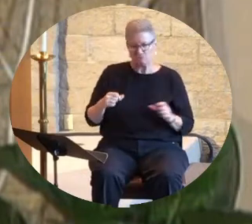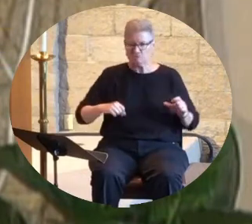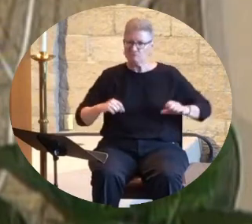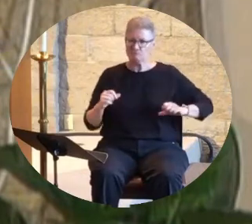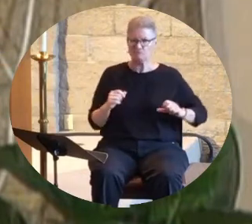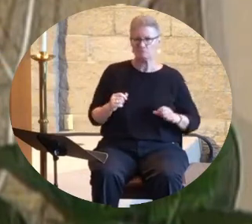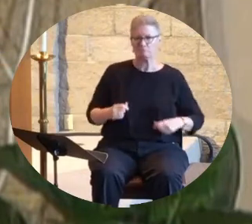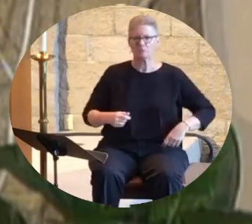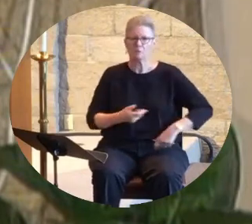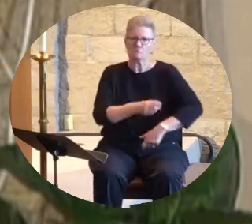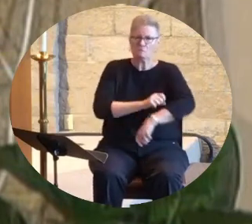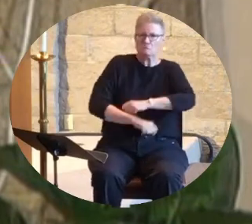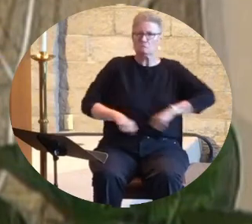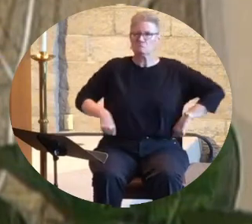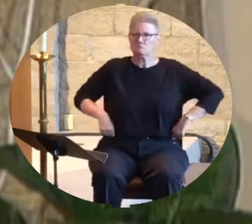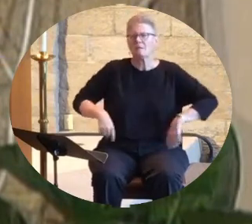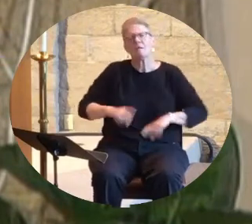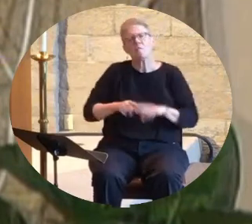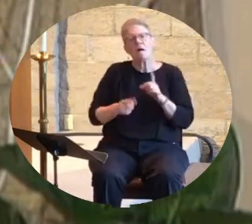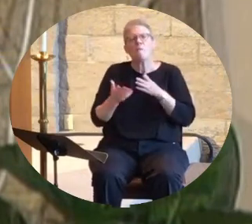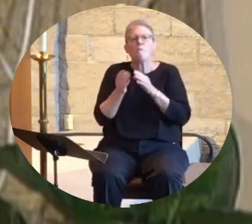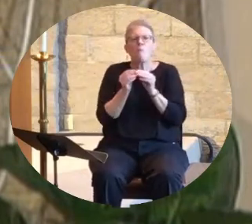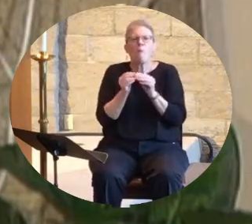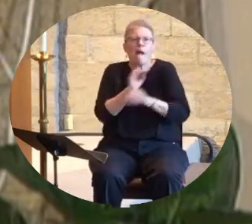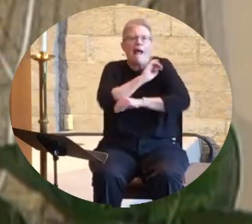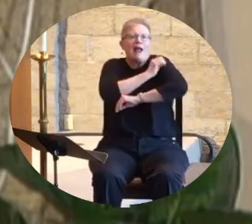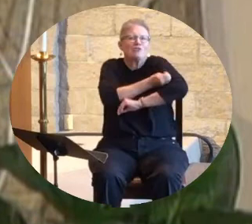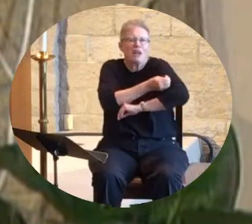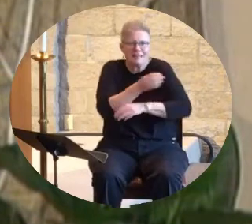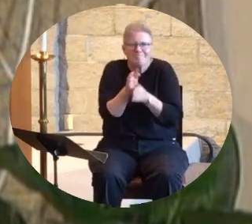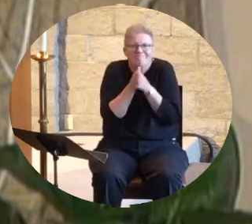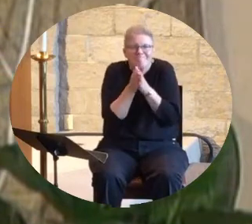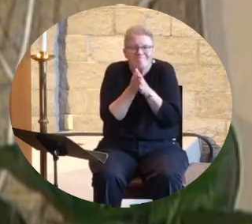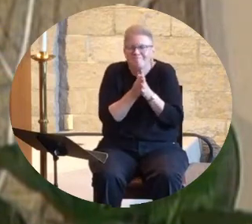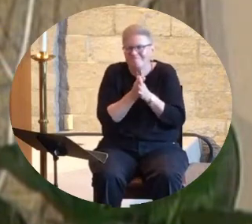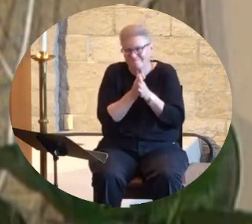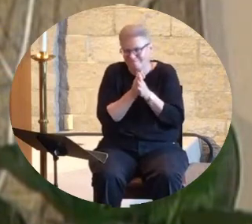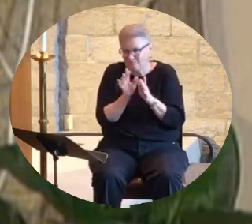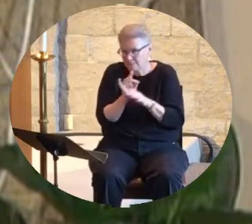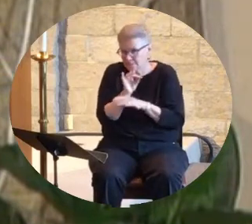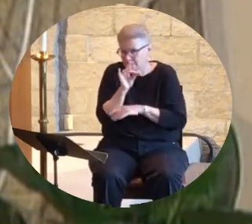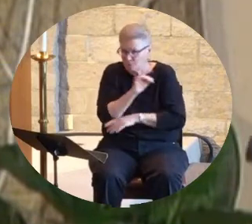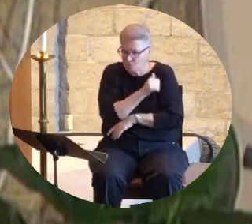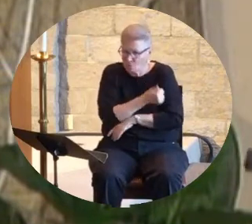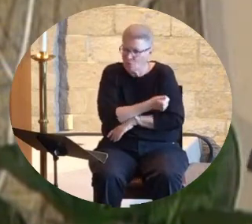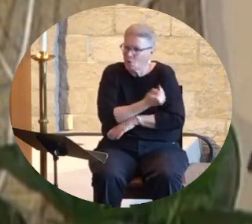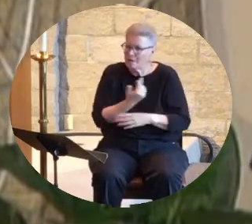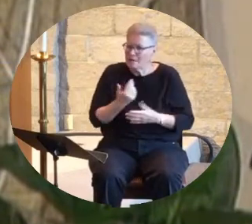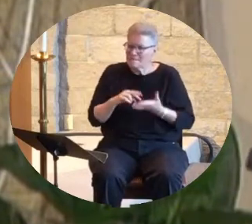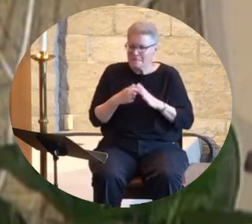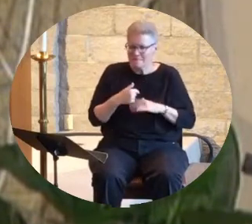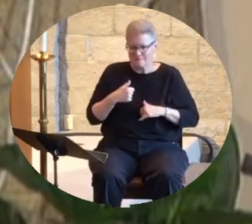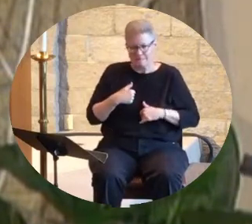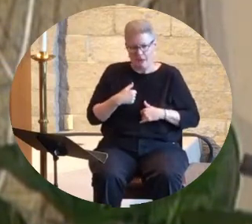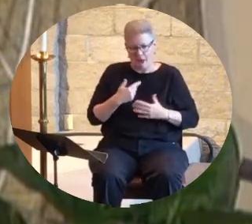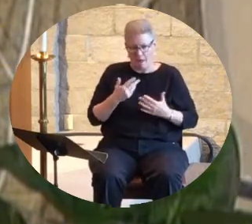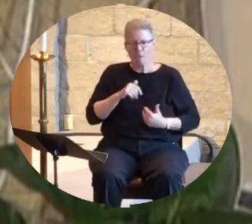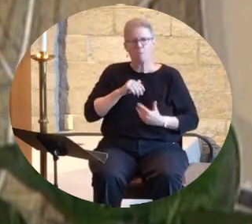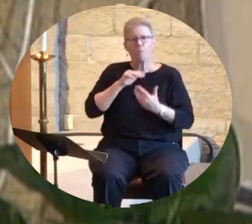authority was an energetic authority. That spiritual authority is about presence.